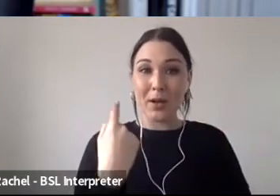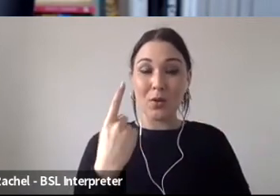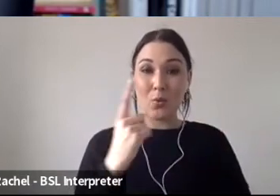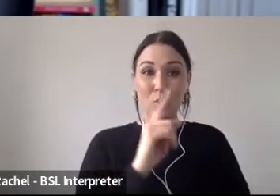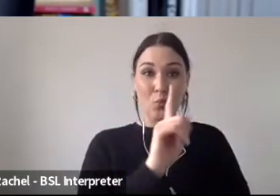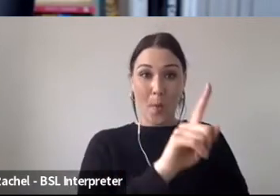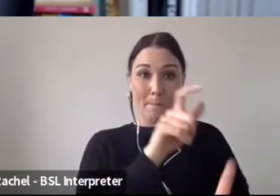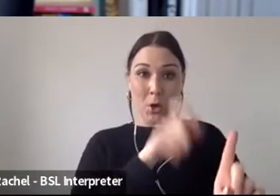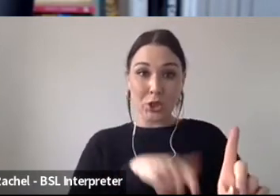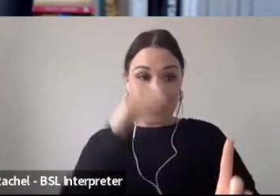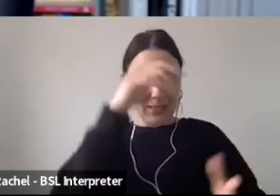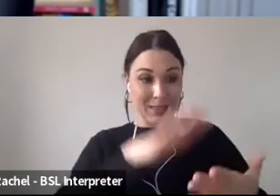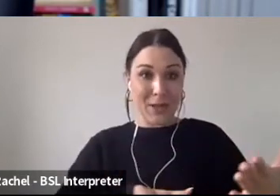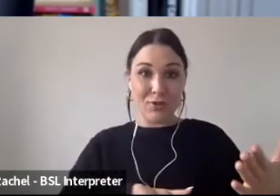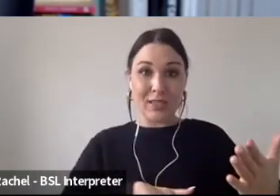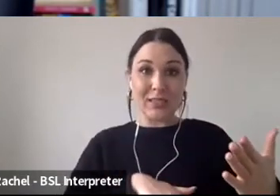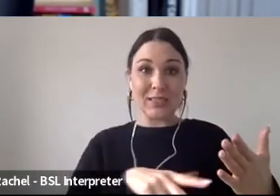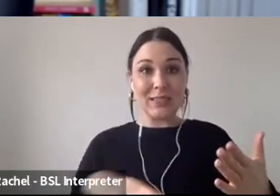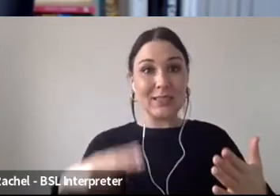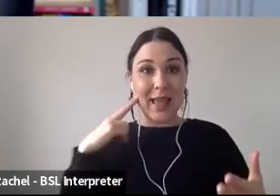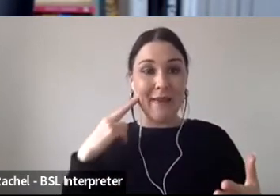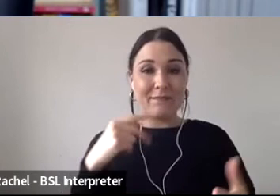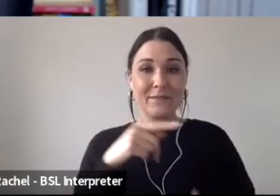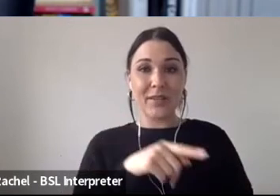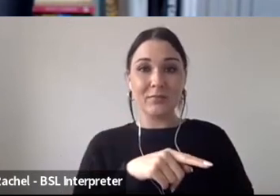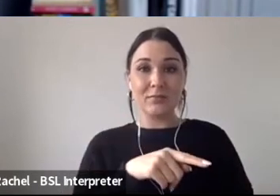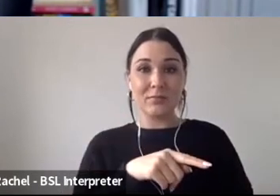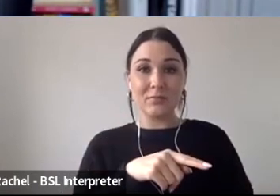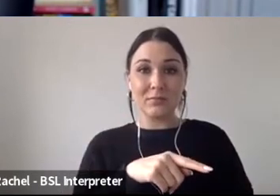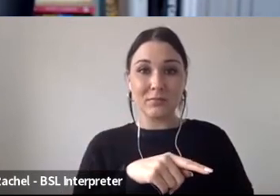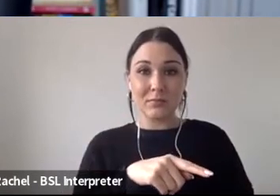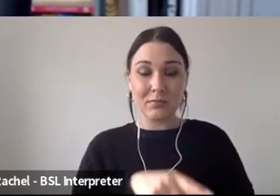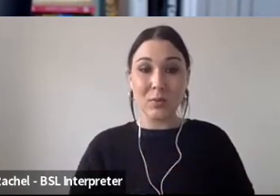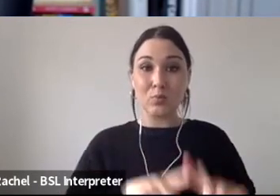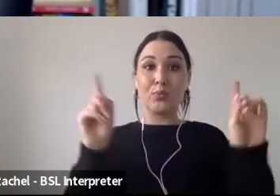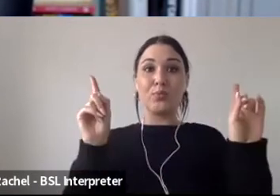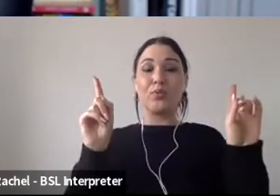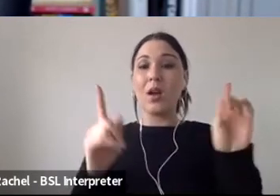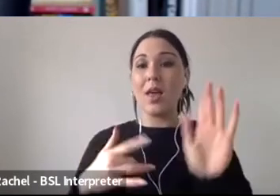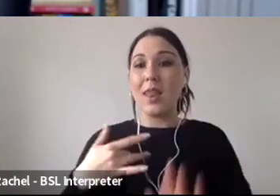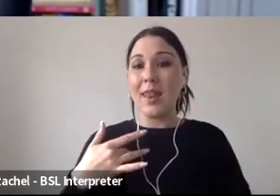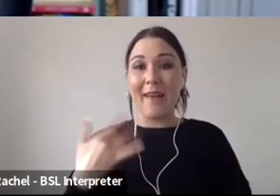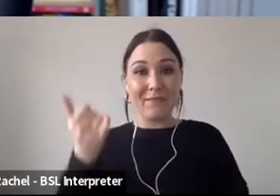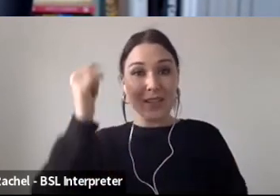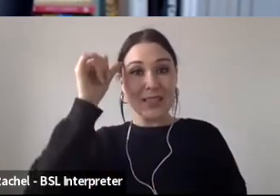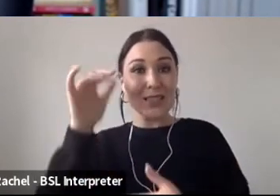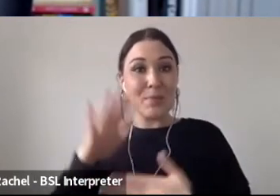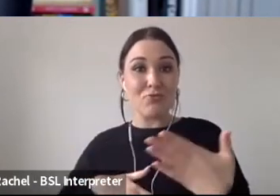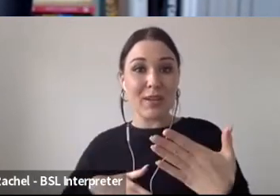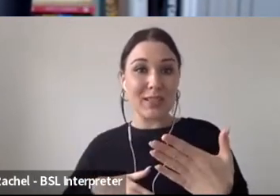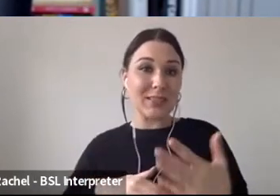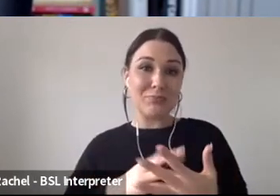being deaf is kind of inextricable from one's life experience in many other ways.